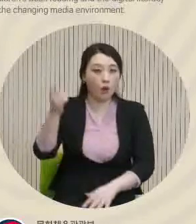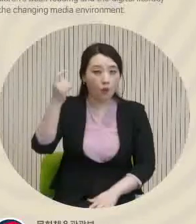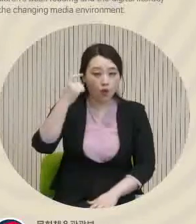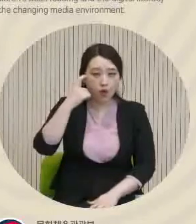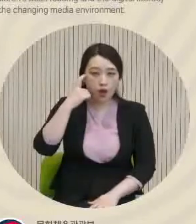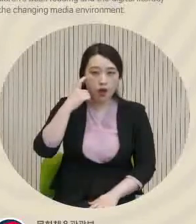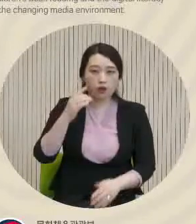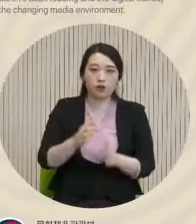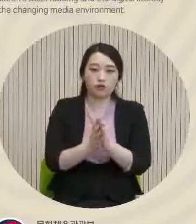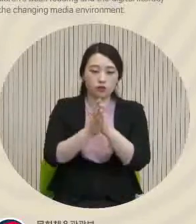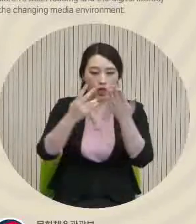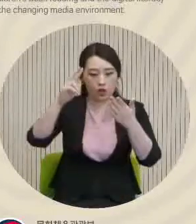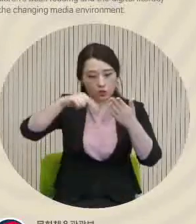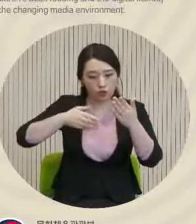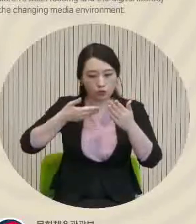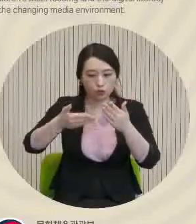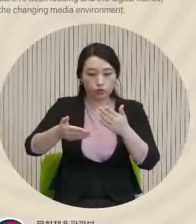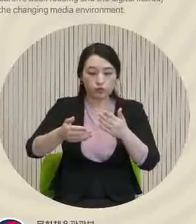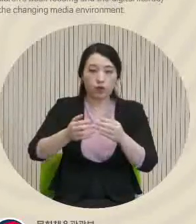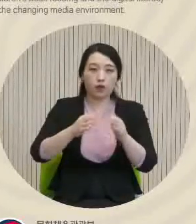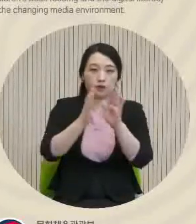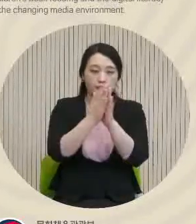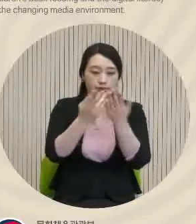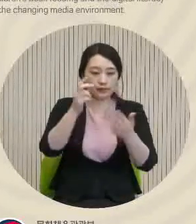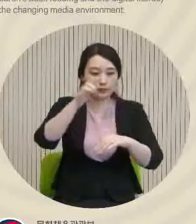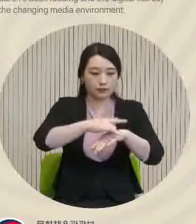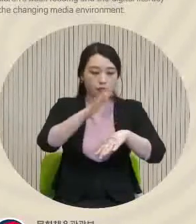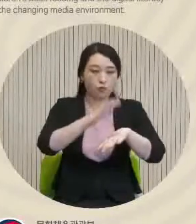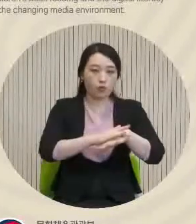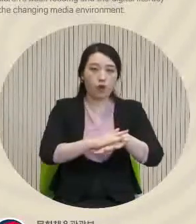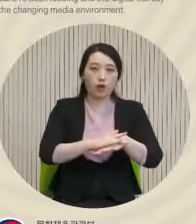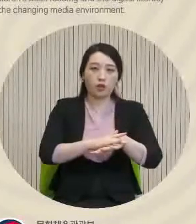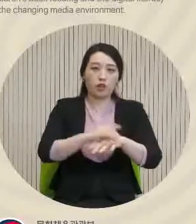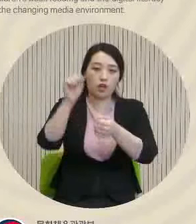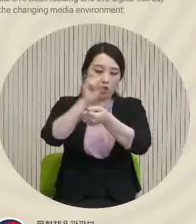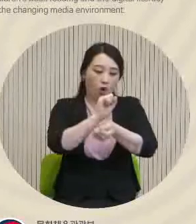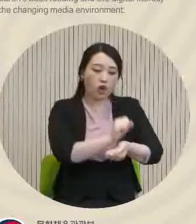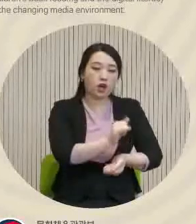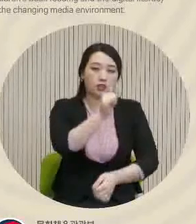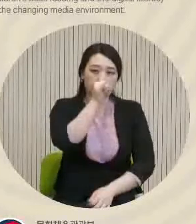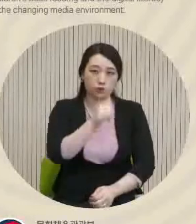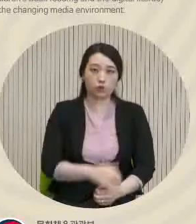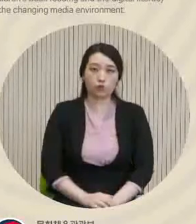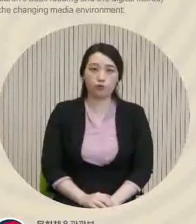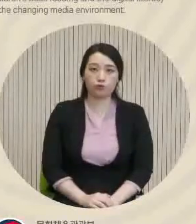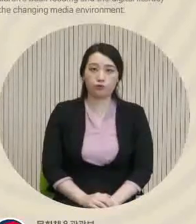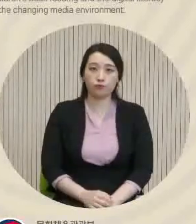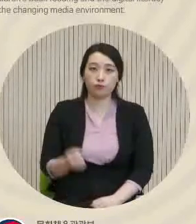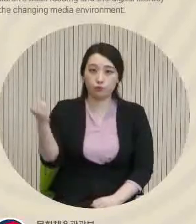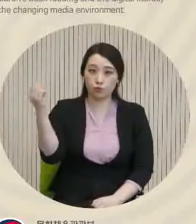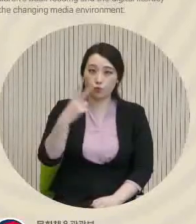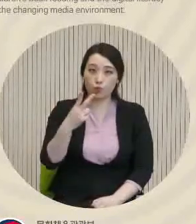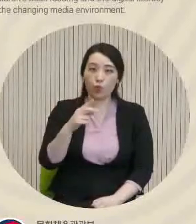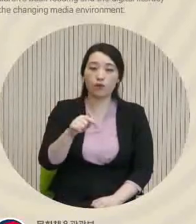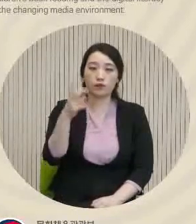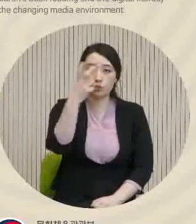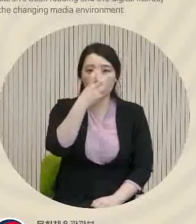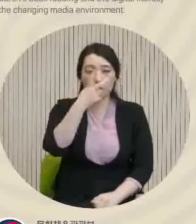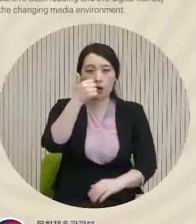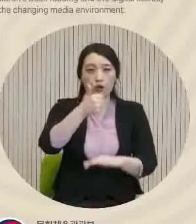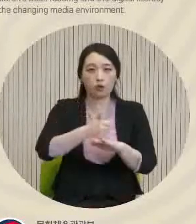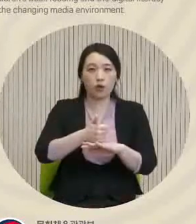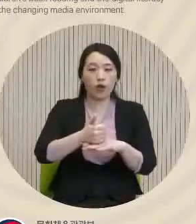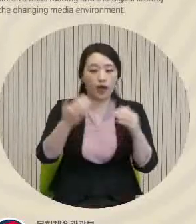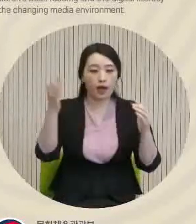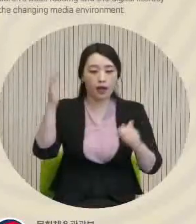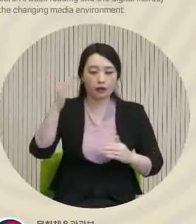And if more parents can read a book, they can have a better reading habit. Also, according